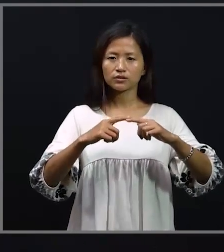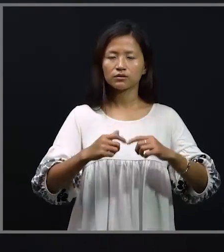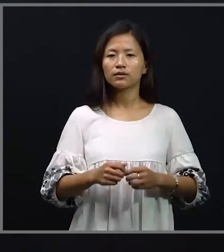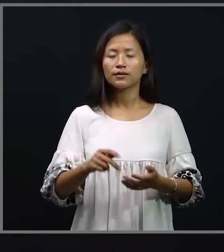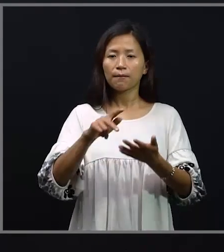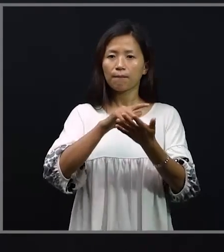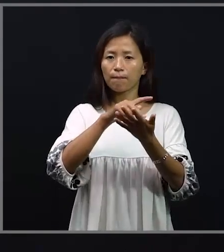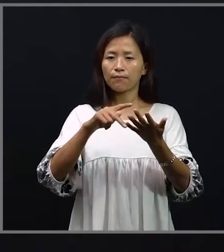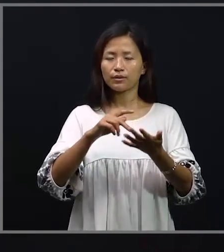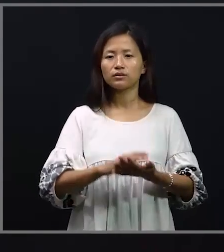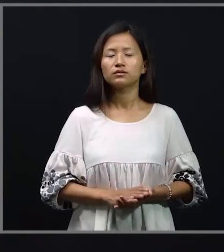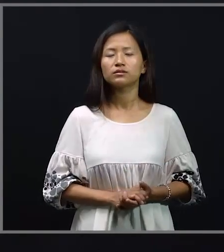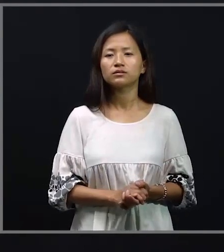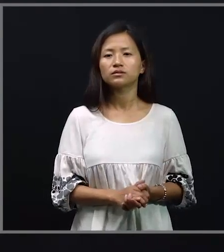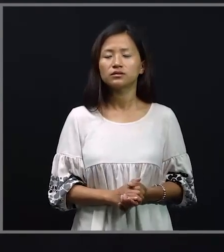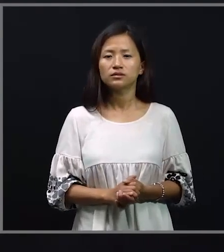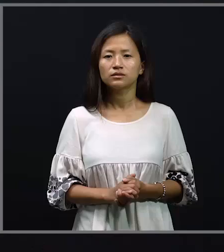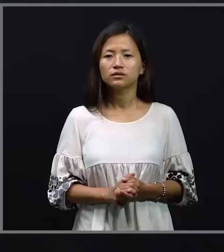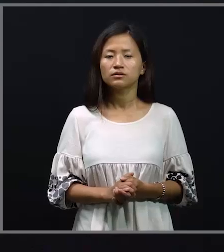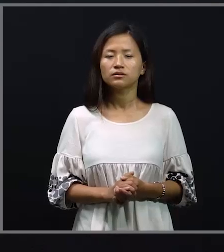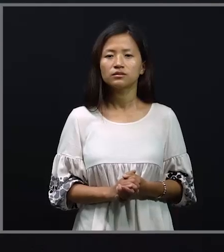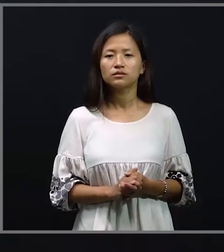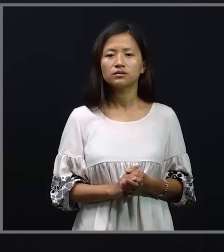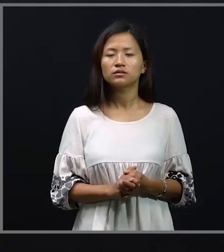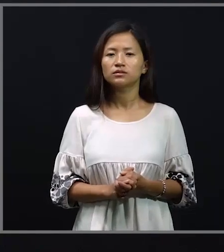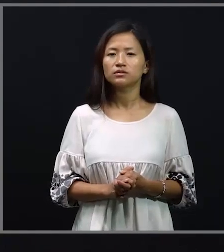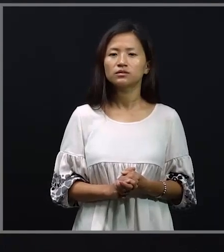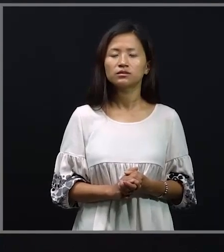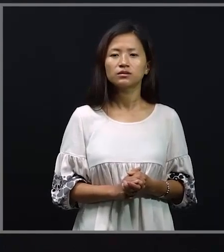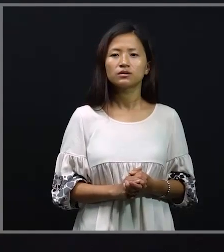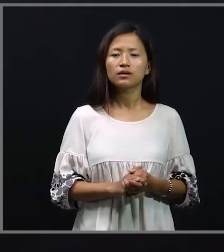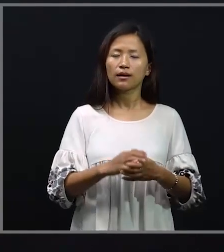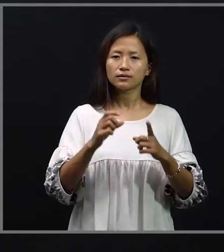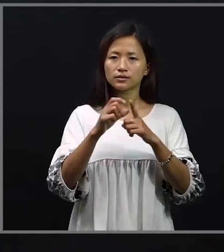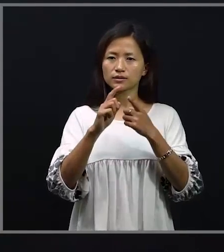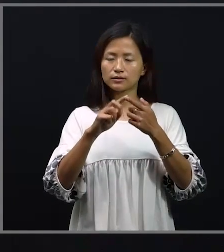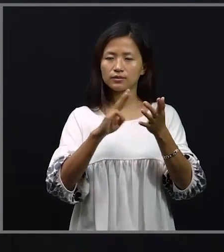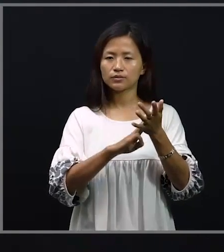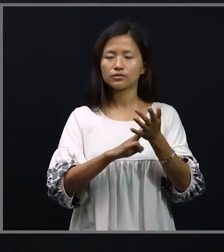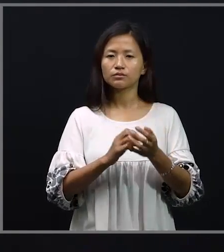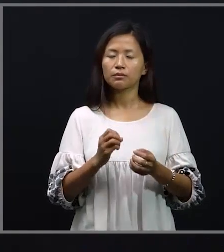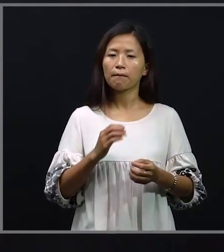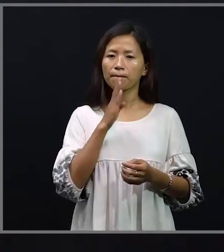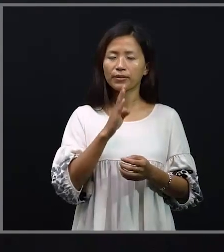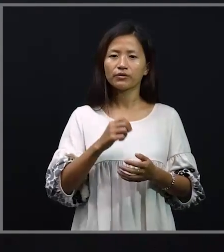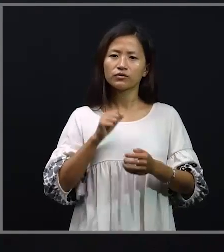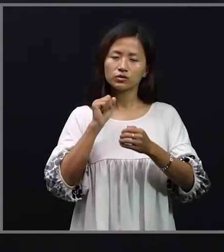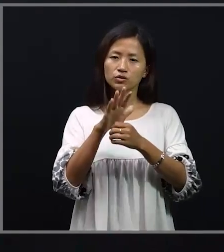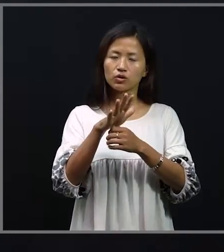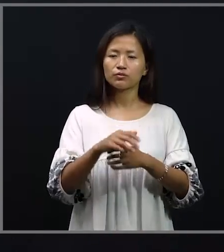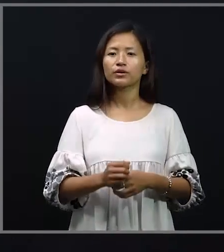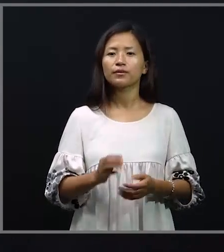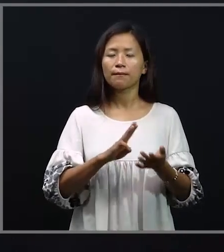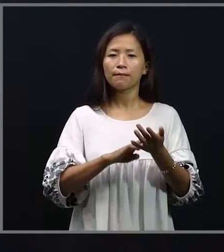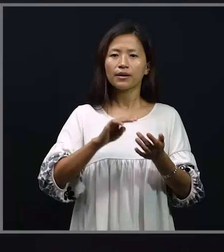power. Illegal seizure, for example, a democratic government being overthrown by a military